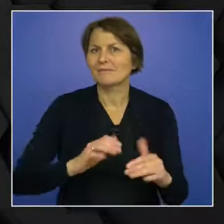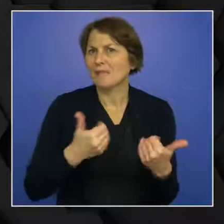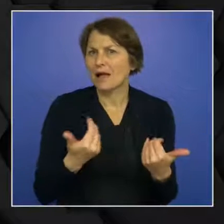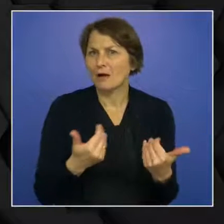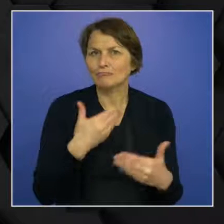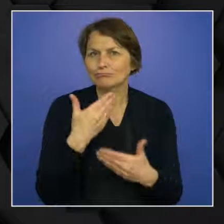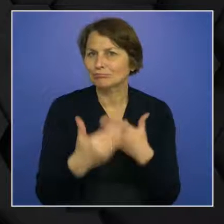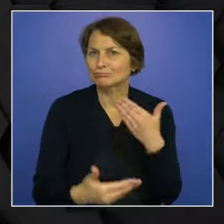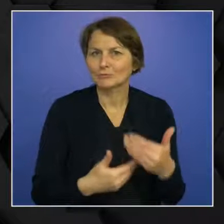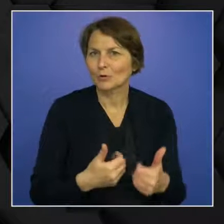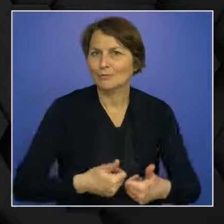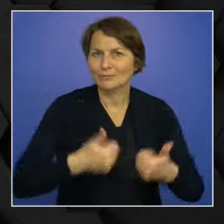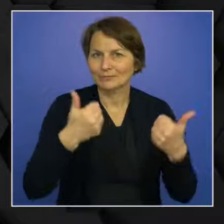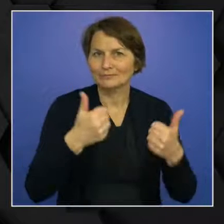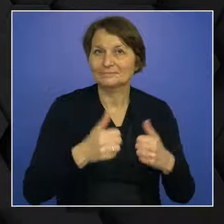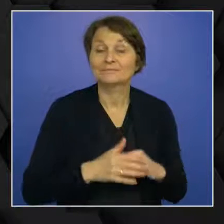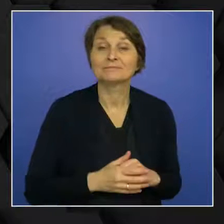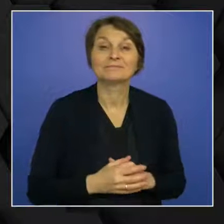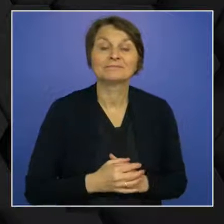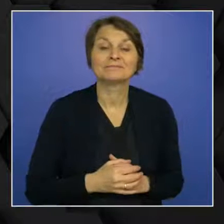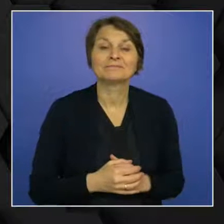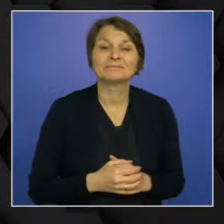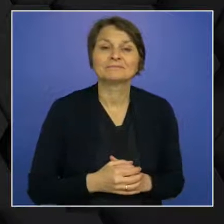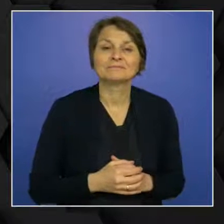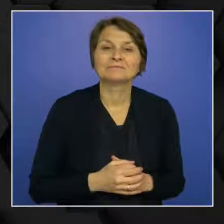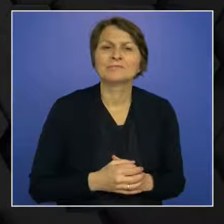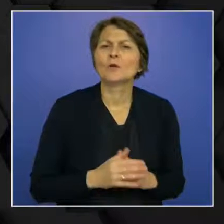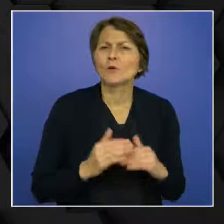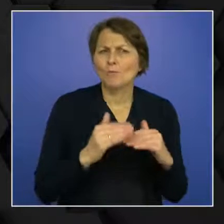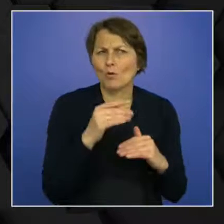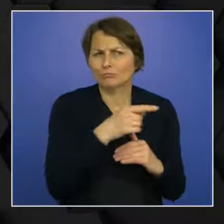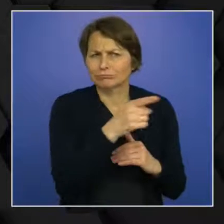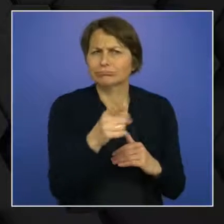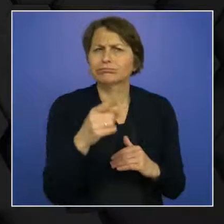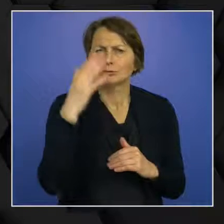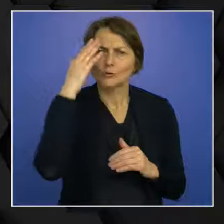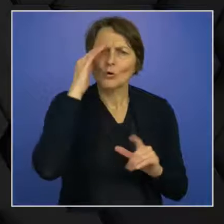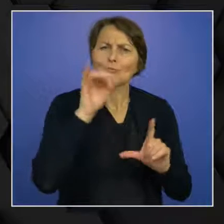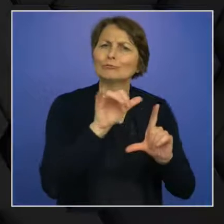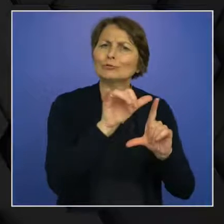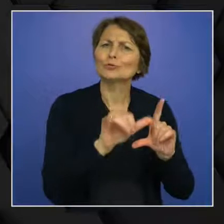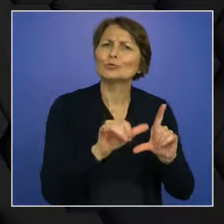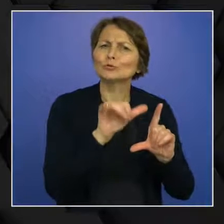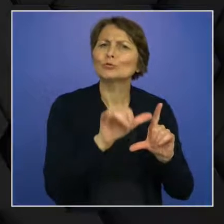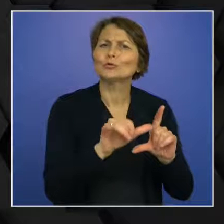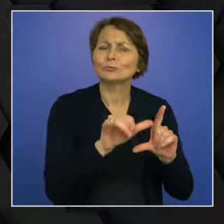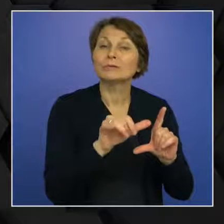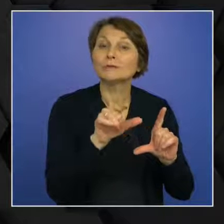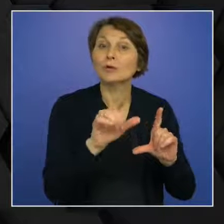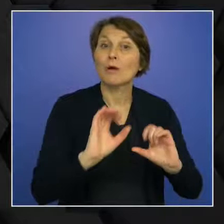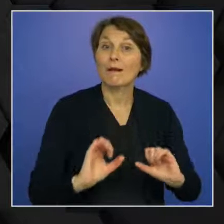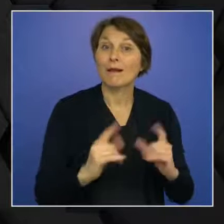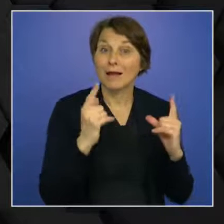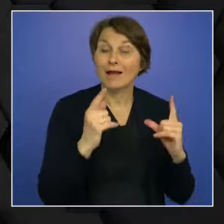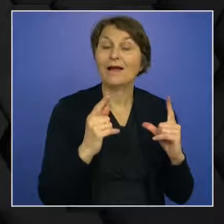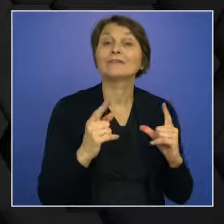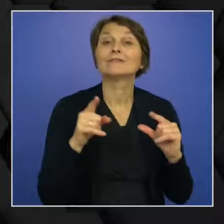So basically what we're doing is, most people will be familiar with YouTube. And if you want to go live on YouTube, you create an